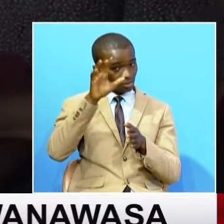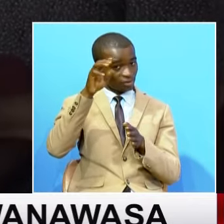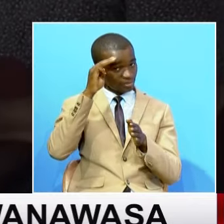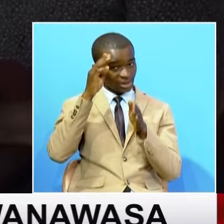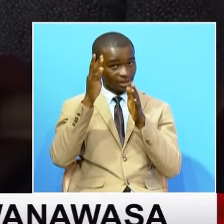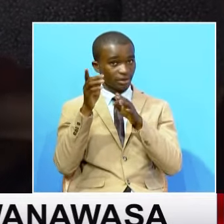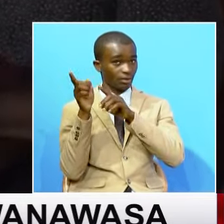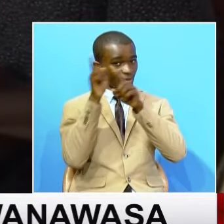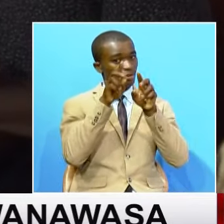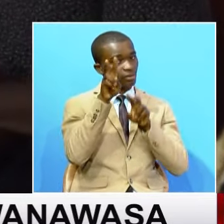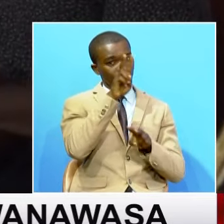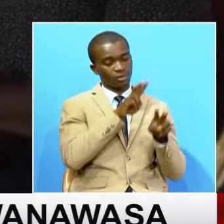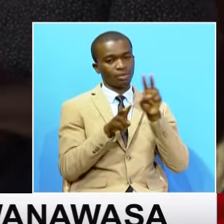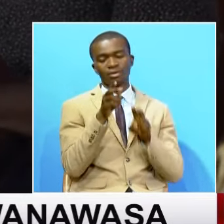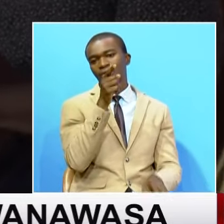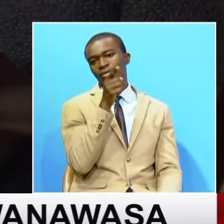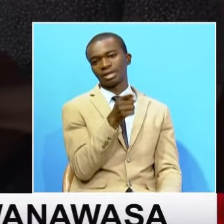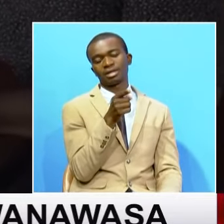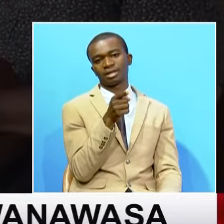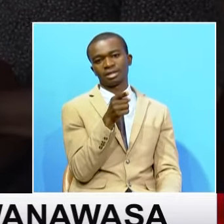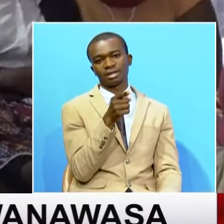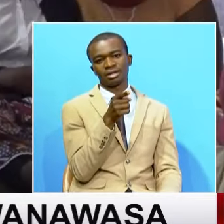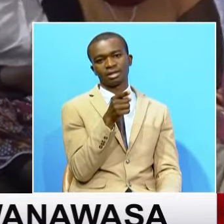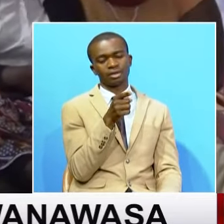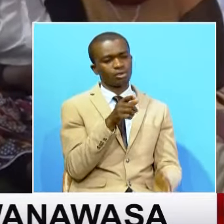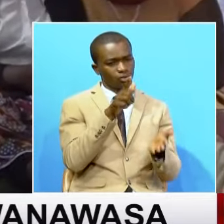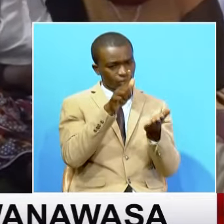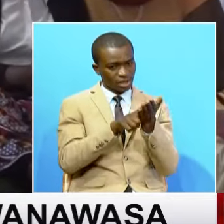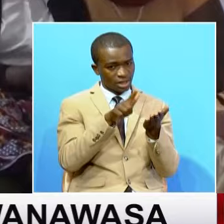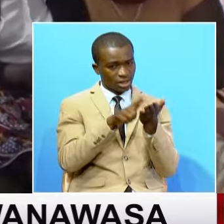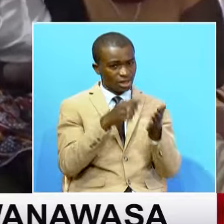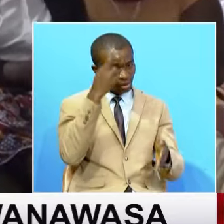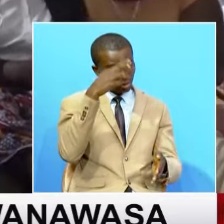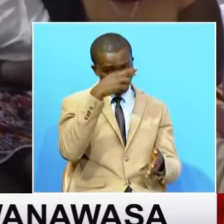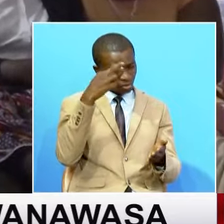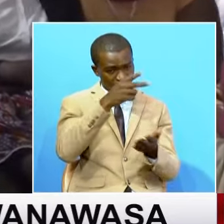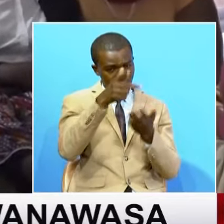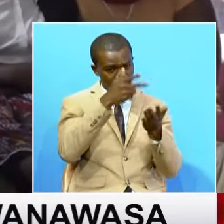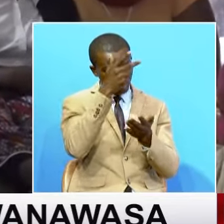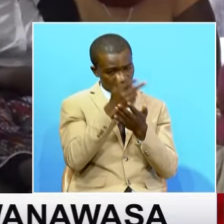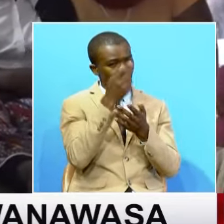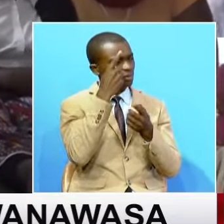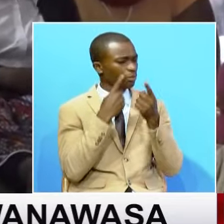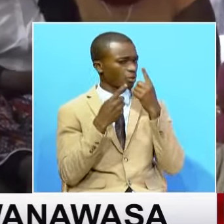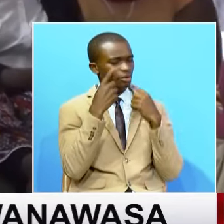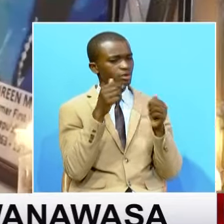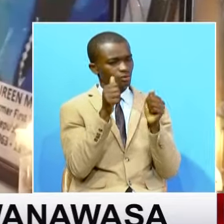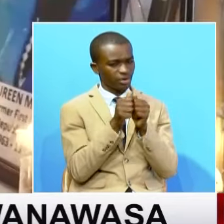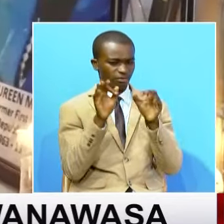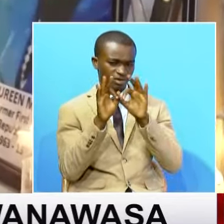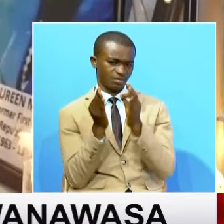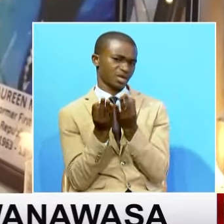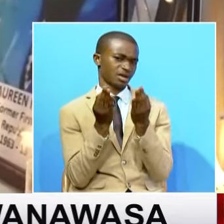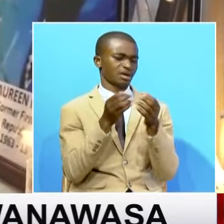residence of the late former First Lady in Lusaka's Roma Park area to mourn with family and friends. The